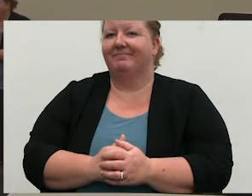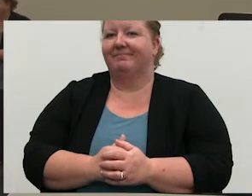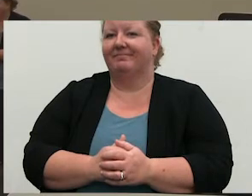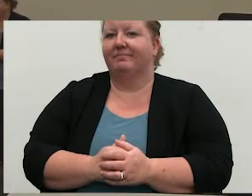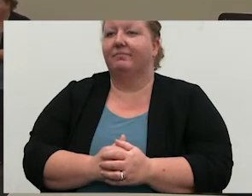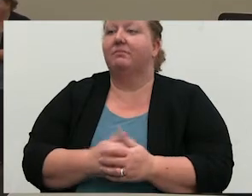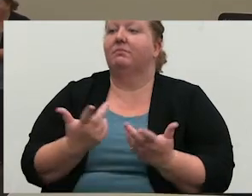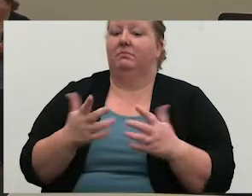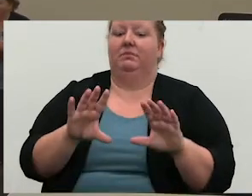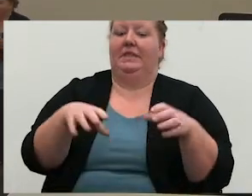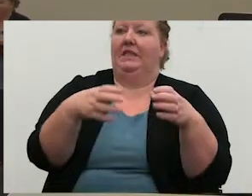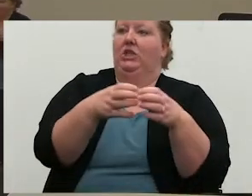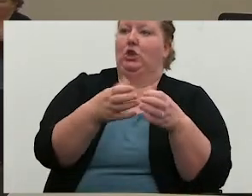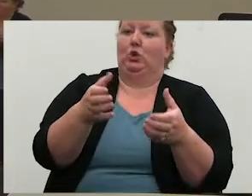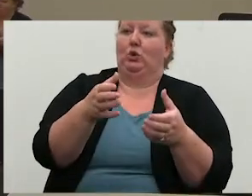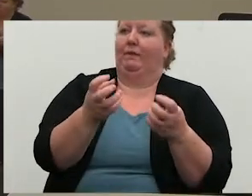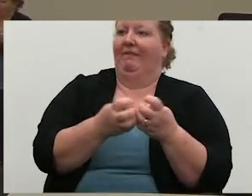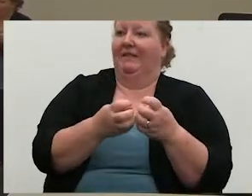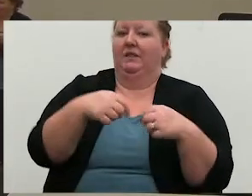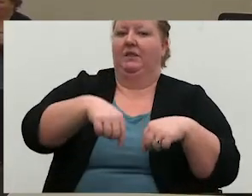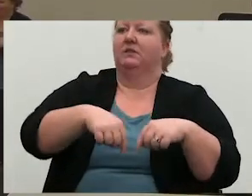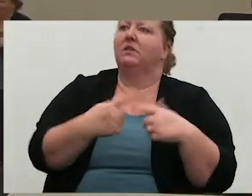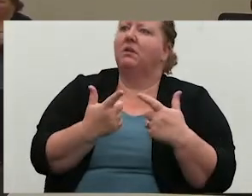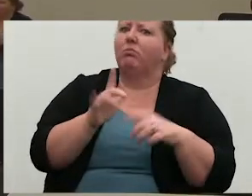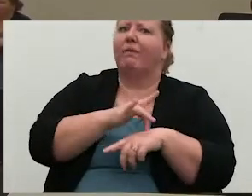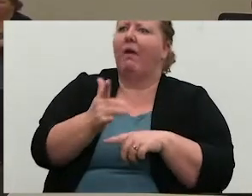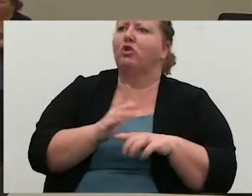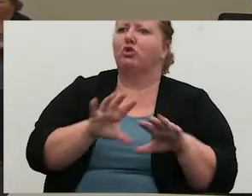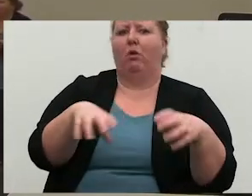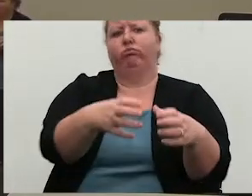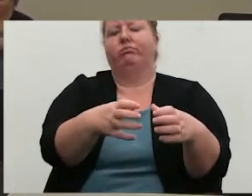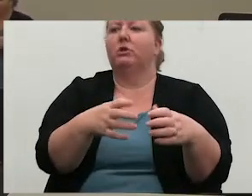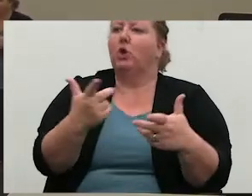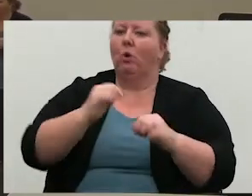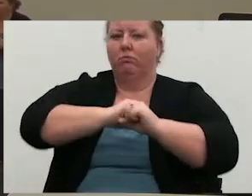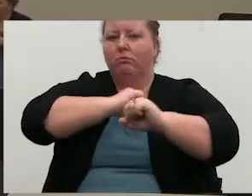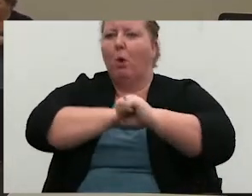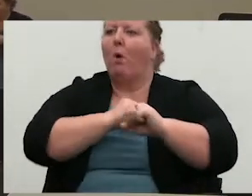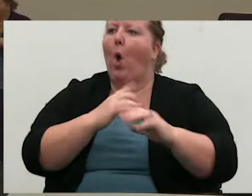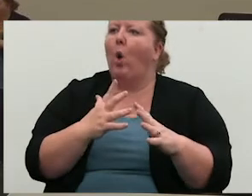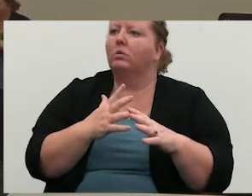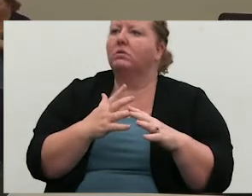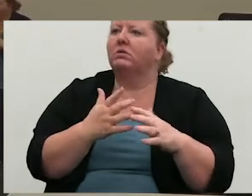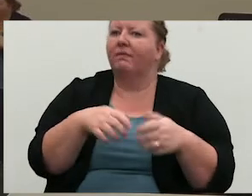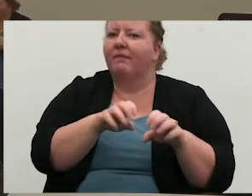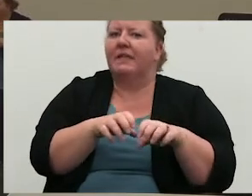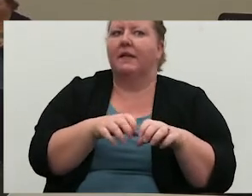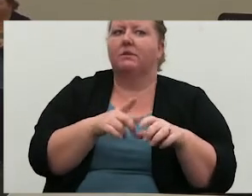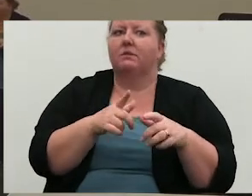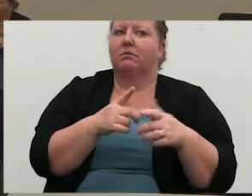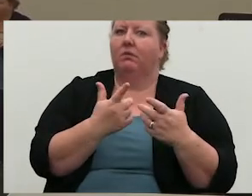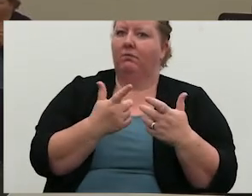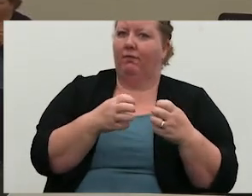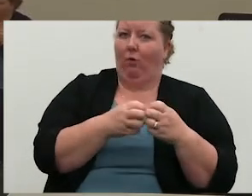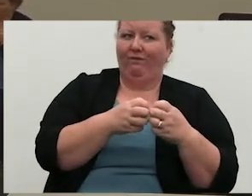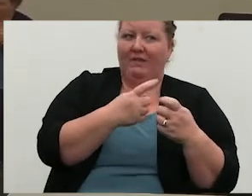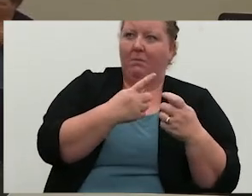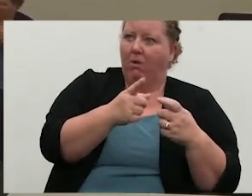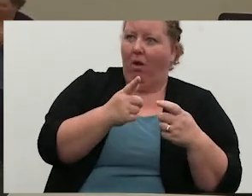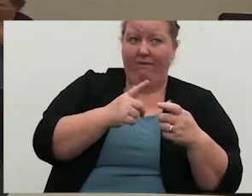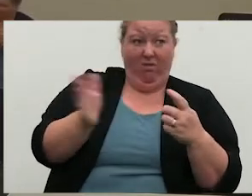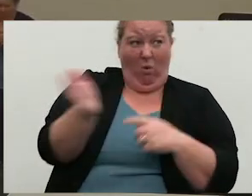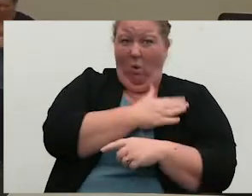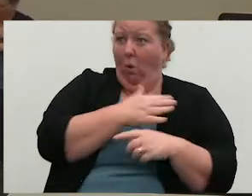The Institute of Physics is a professional body for physics. That means that it promotes physics, not only for physicists, but for